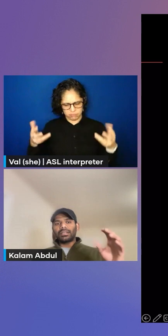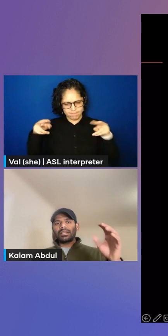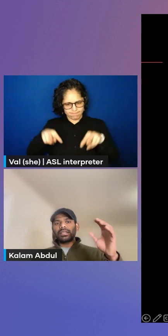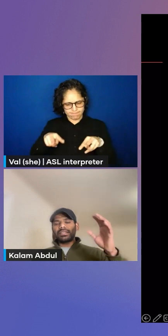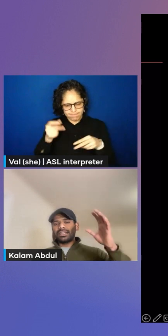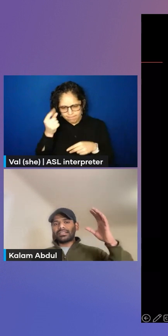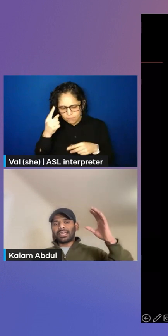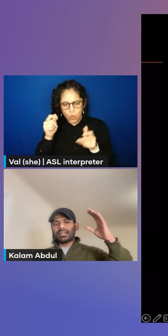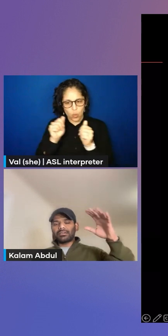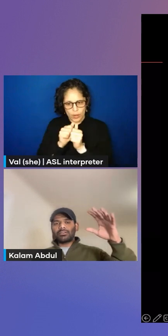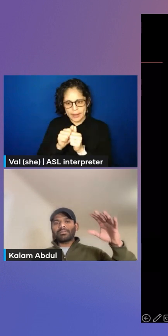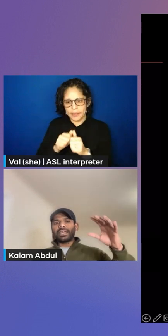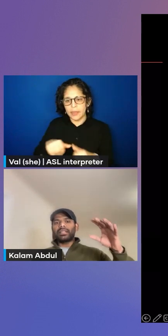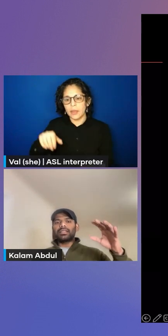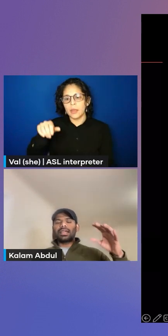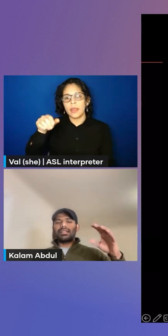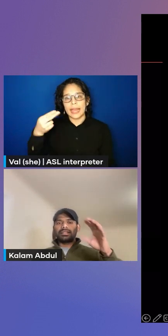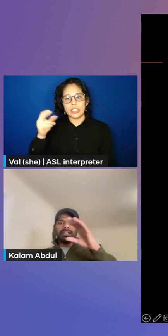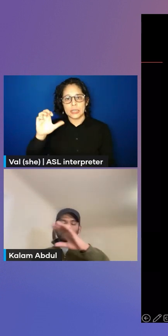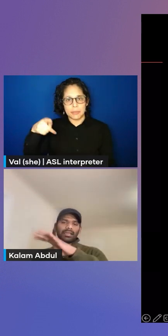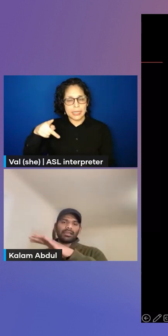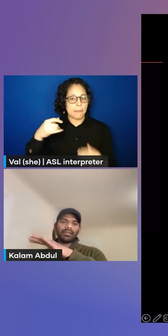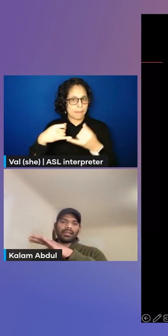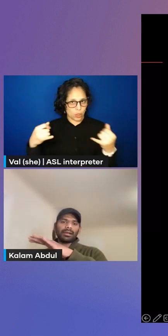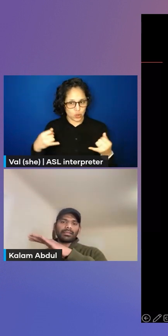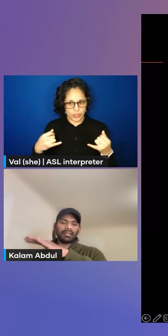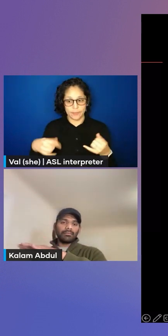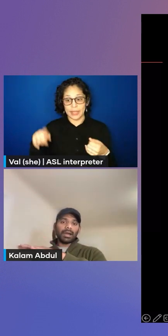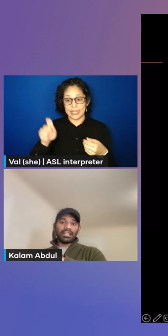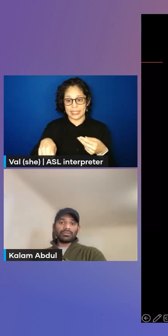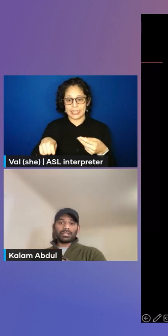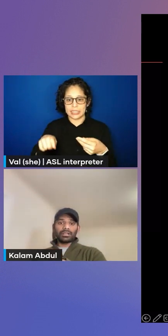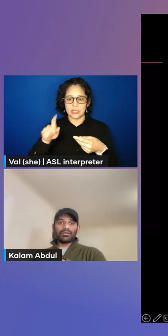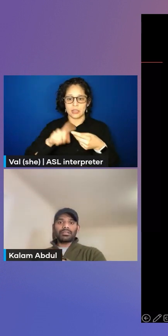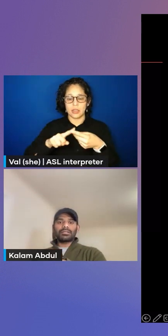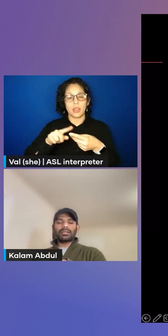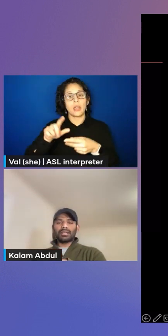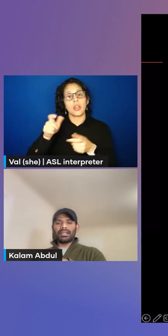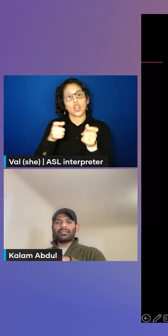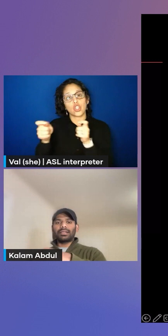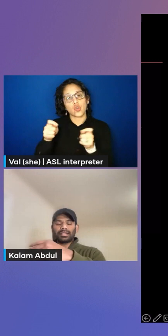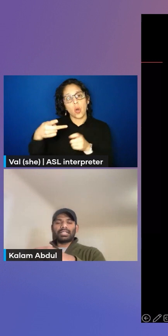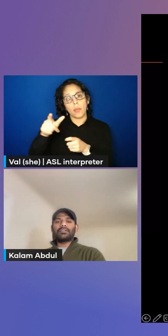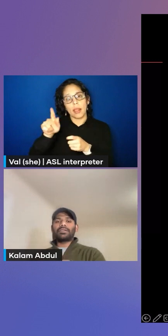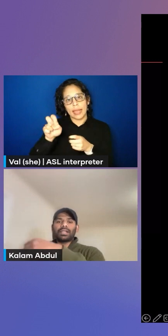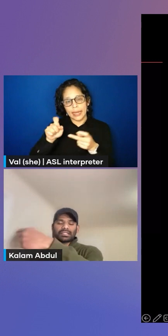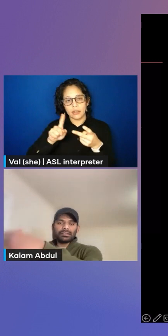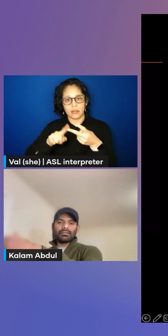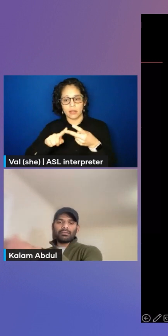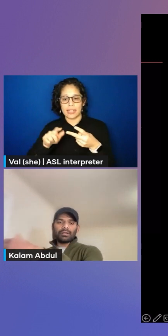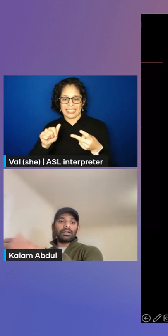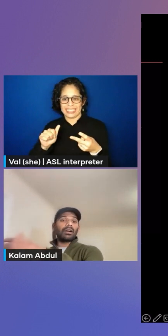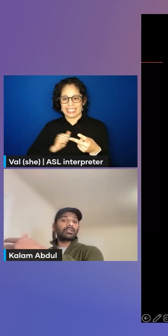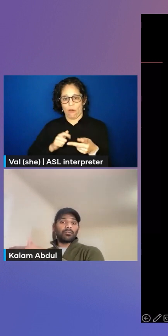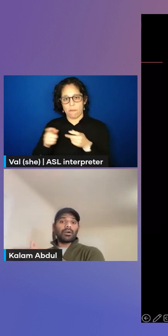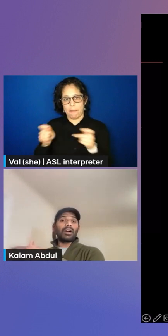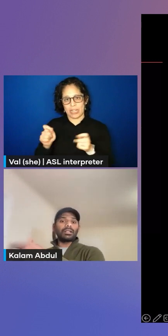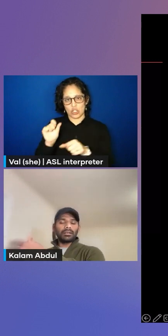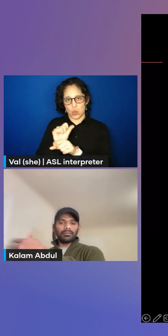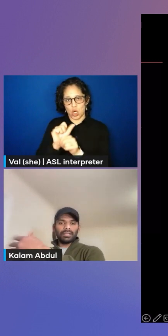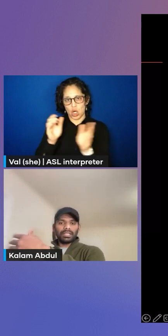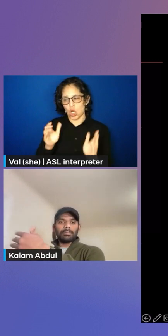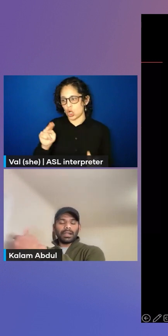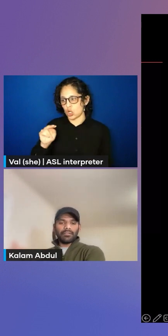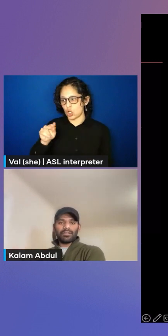boundary, it needs a control plane and it needs a self-managed worker nodes and the connectivity to the external or to the